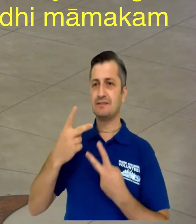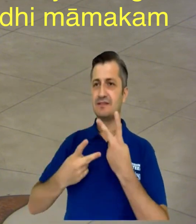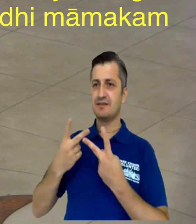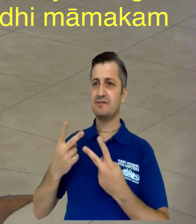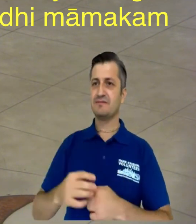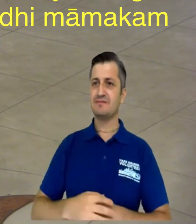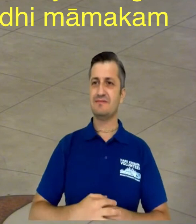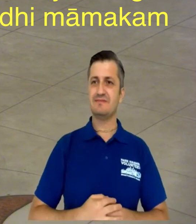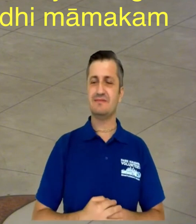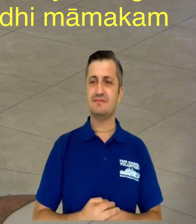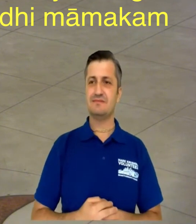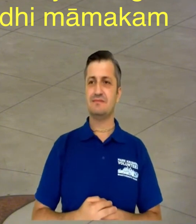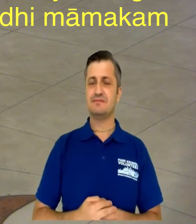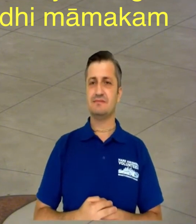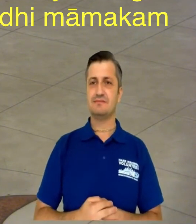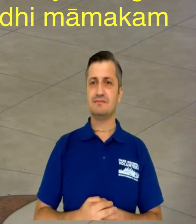Yadadityagatam tejo